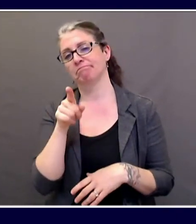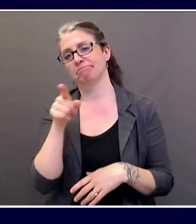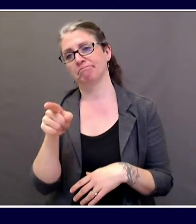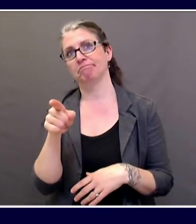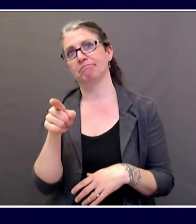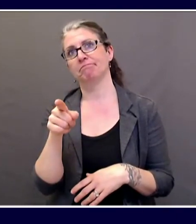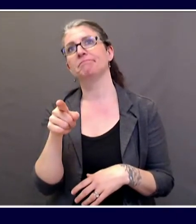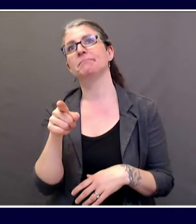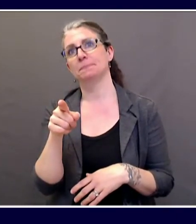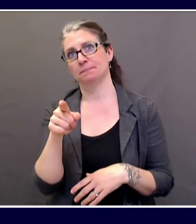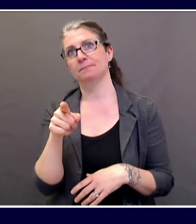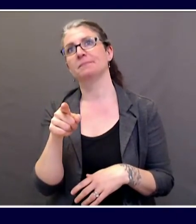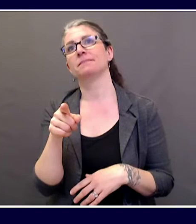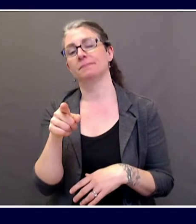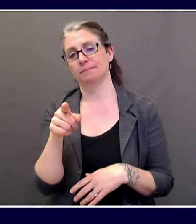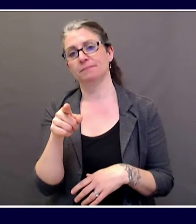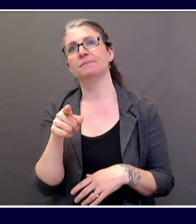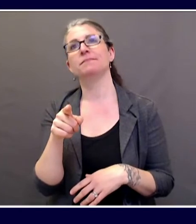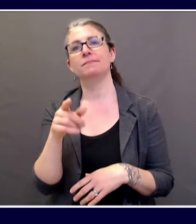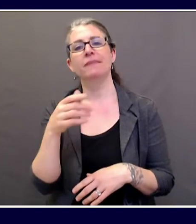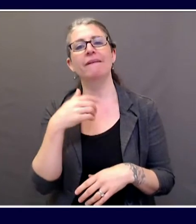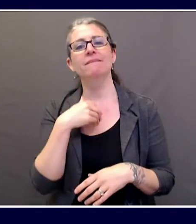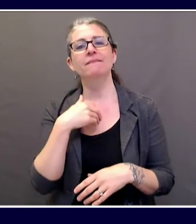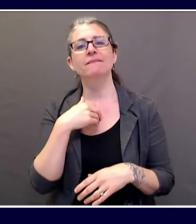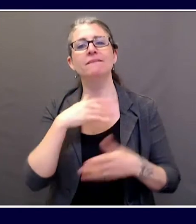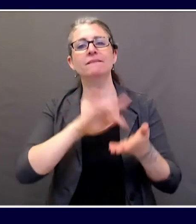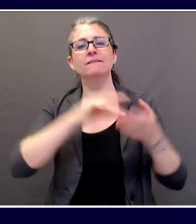their supply?